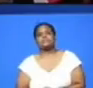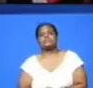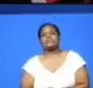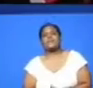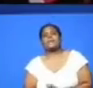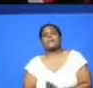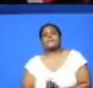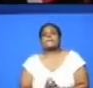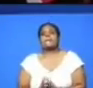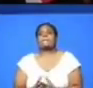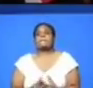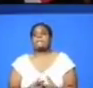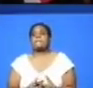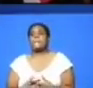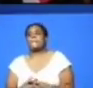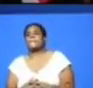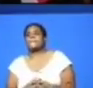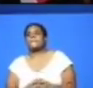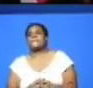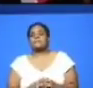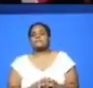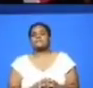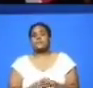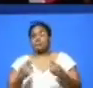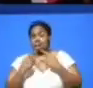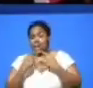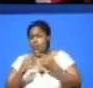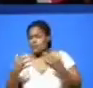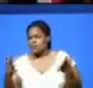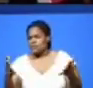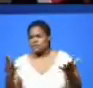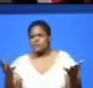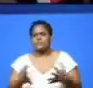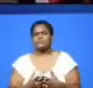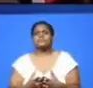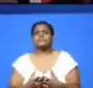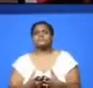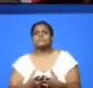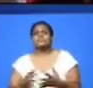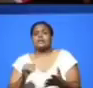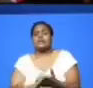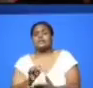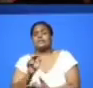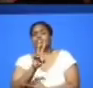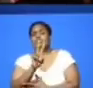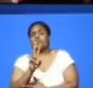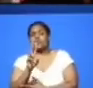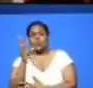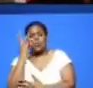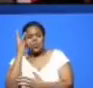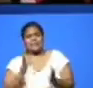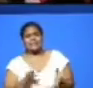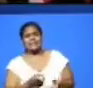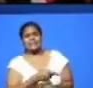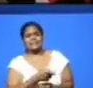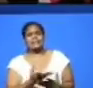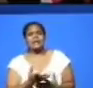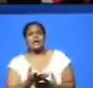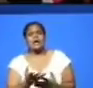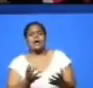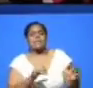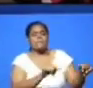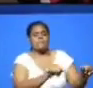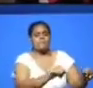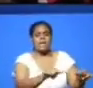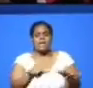I'll tell you what I'm going to tell you. I told you that these two witnesses are